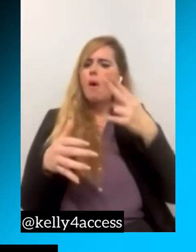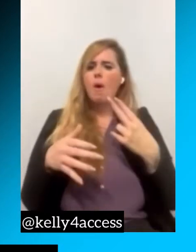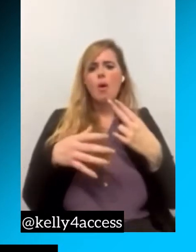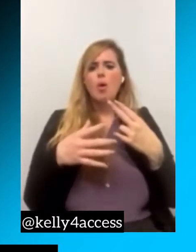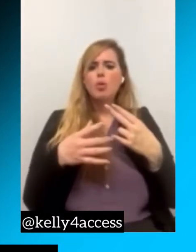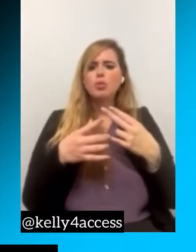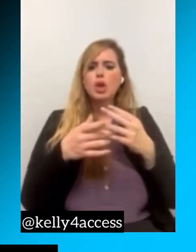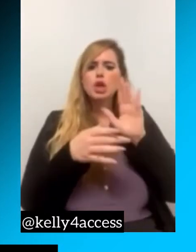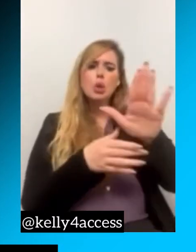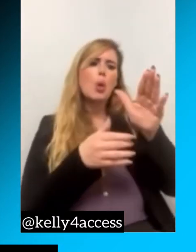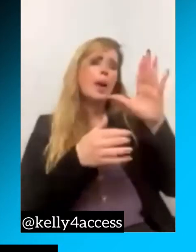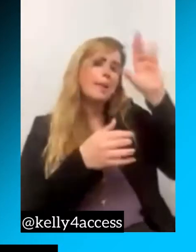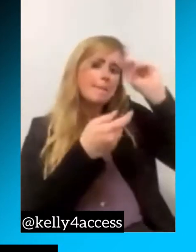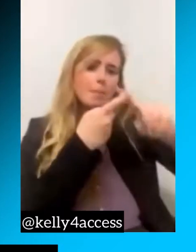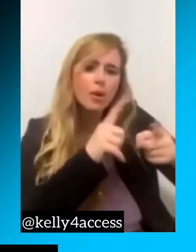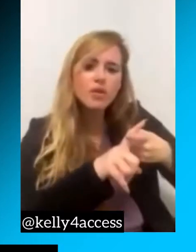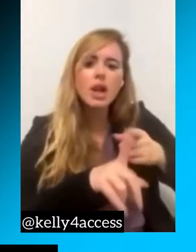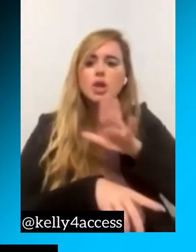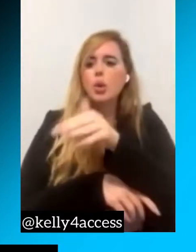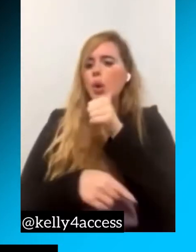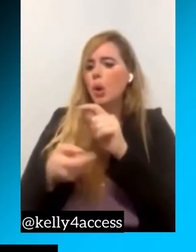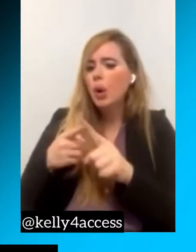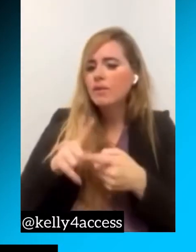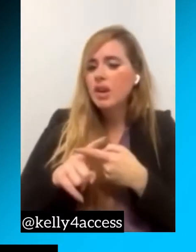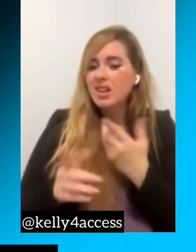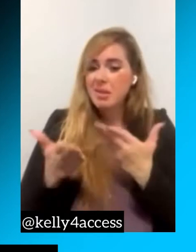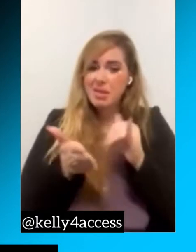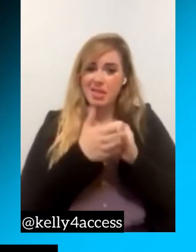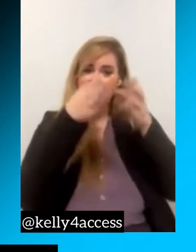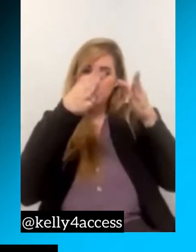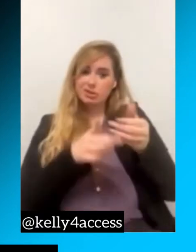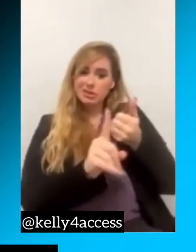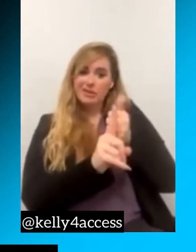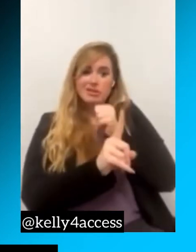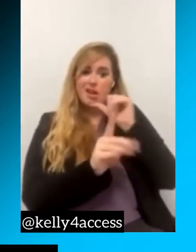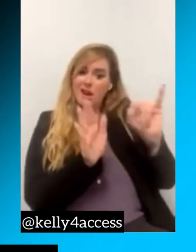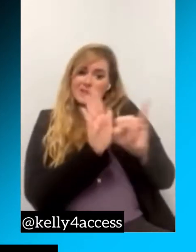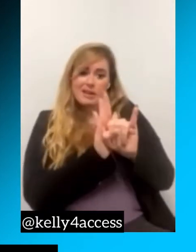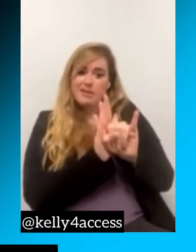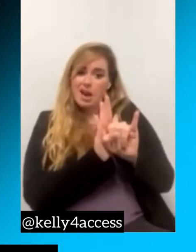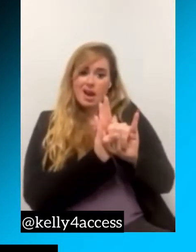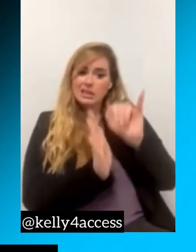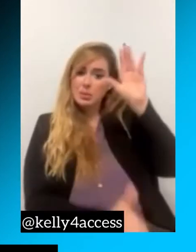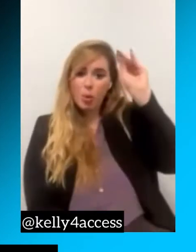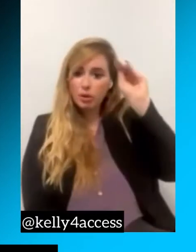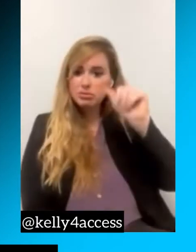boyfriend or your girlfriend, and maybe that person doesn't identify with that gender. Maybe that's not their